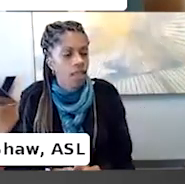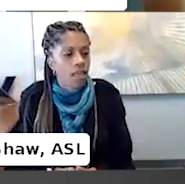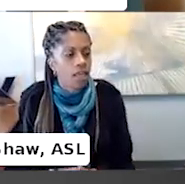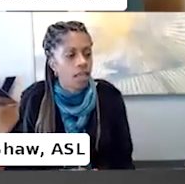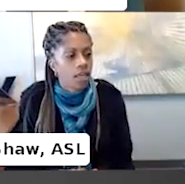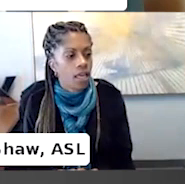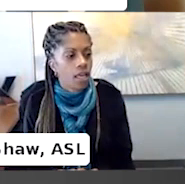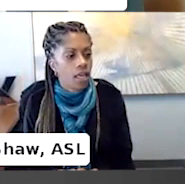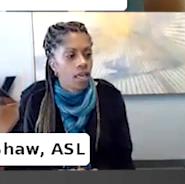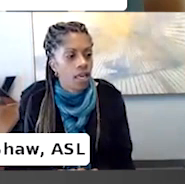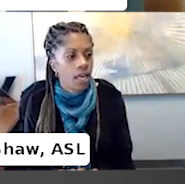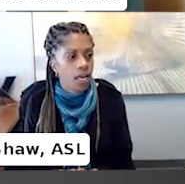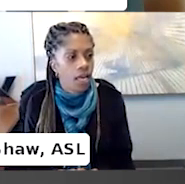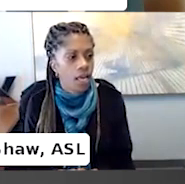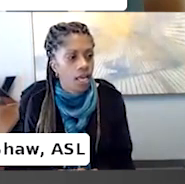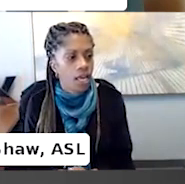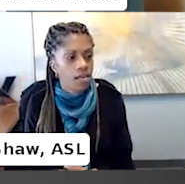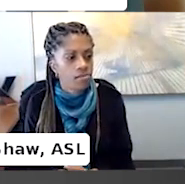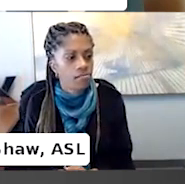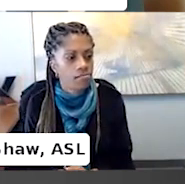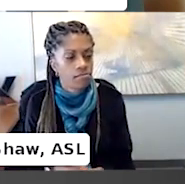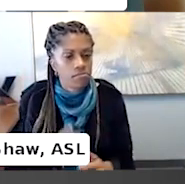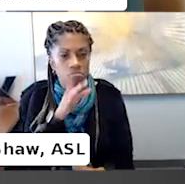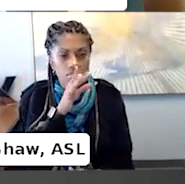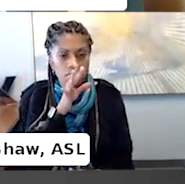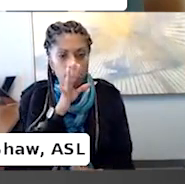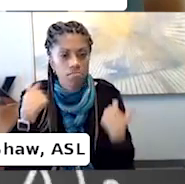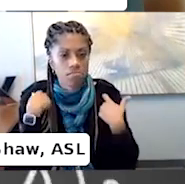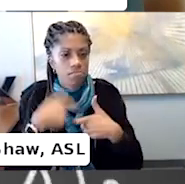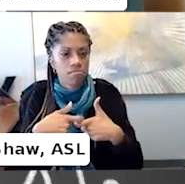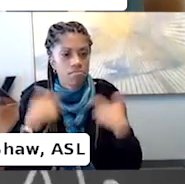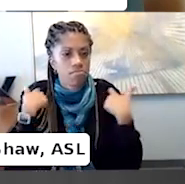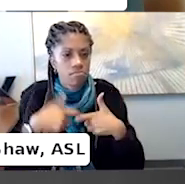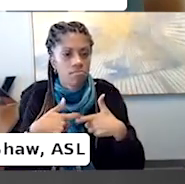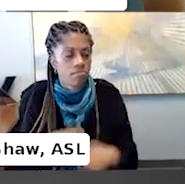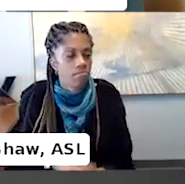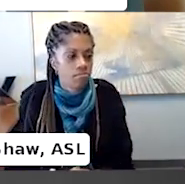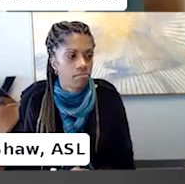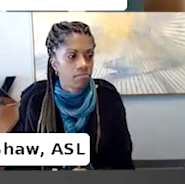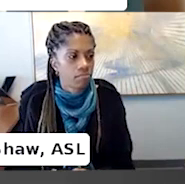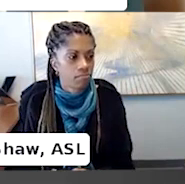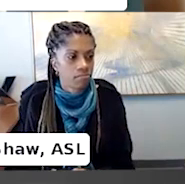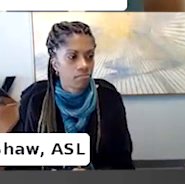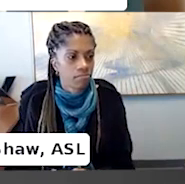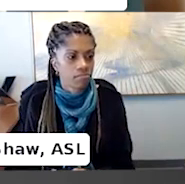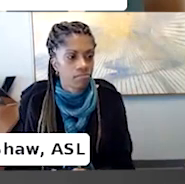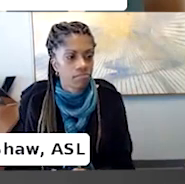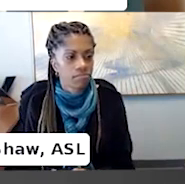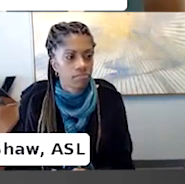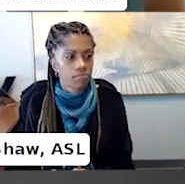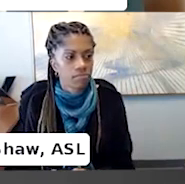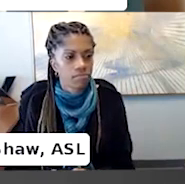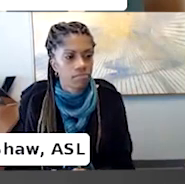su vida. Ella había durado mucho tiempo cuidando a mi papá y después a su mamá. Claro que cuidándonos a nosotros.